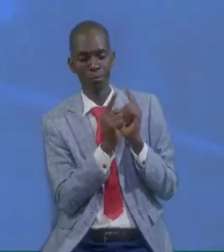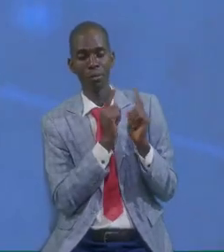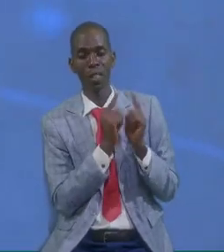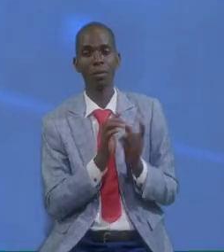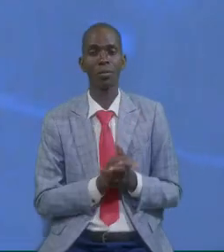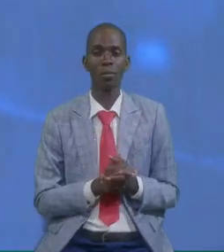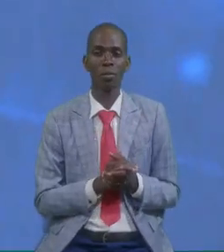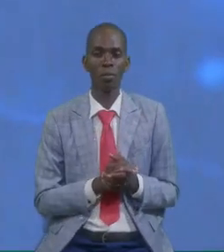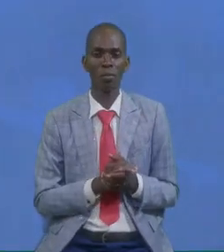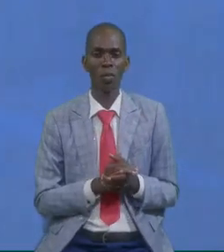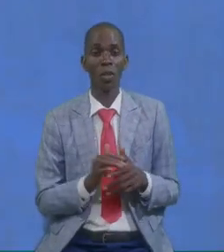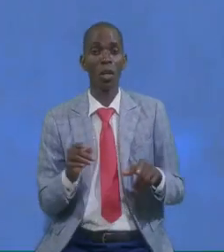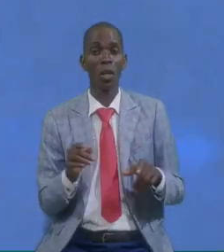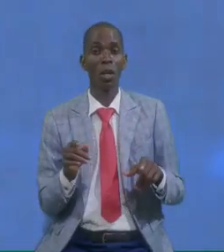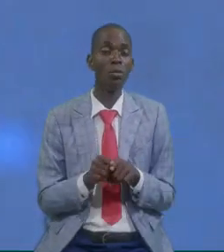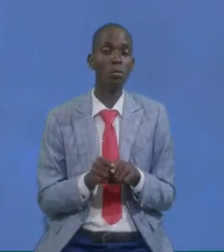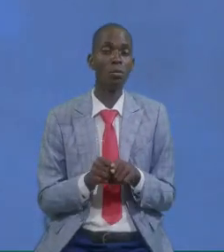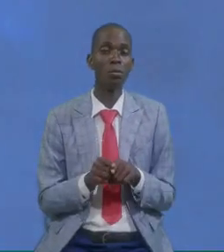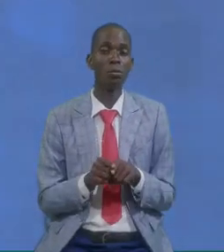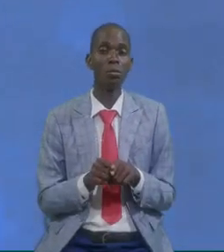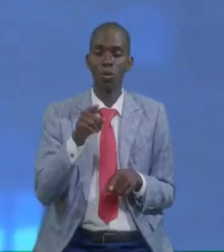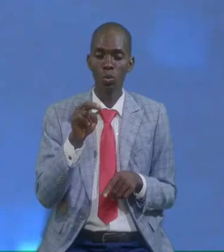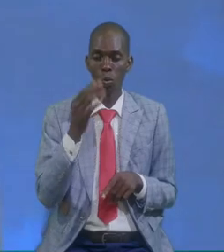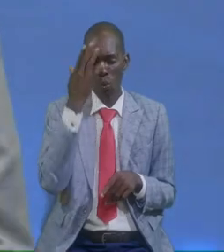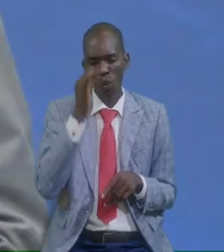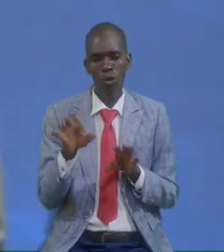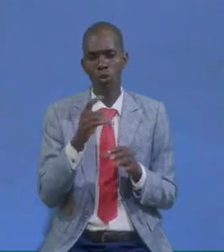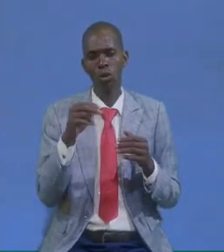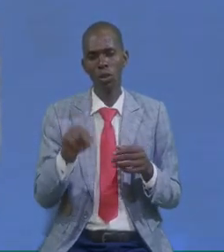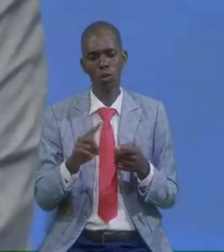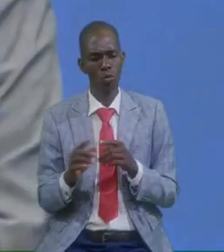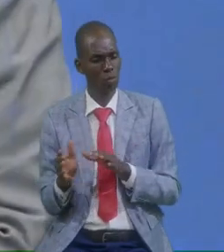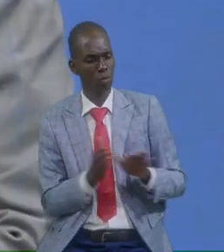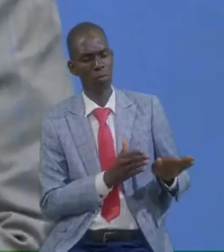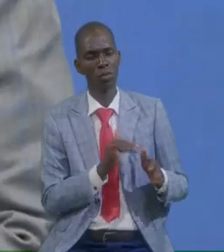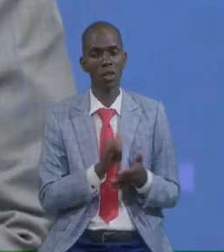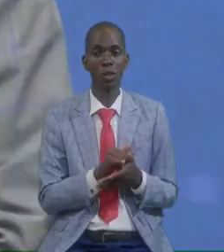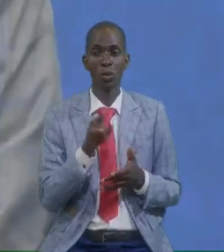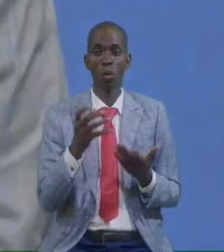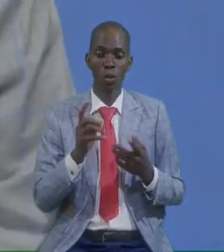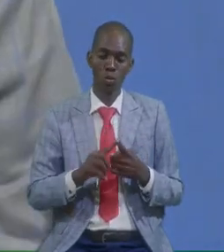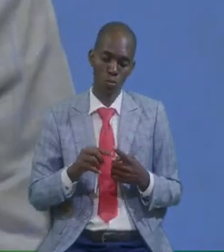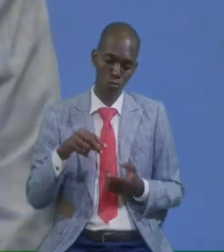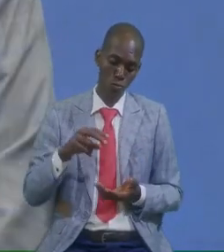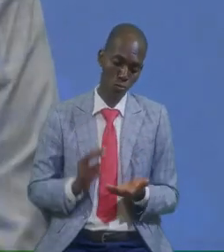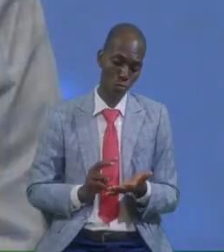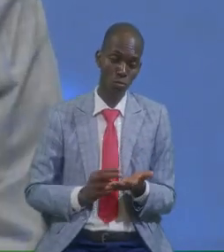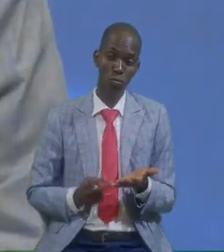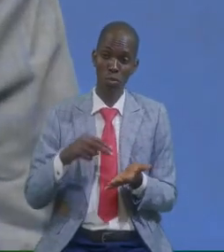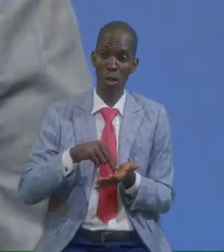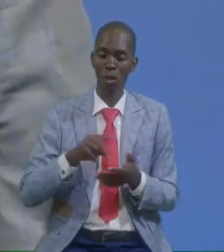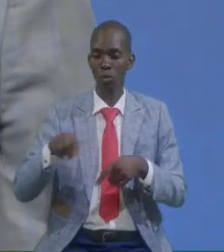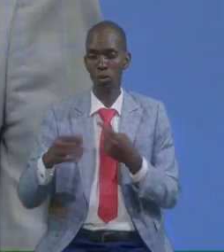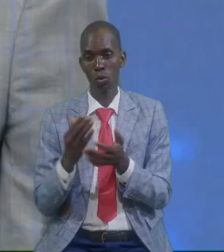malice. Why do we have to lay that aside? You want to get up and go somewhere, and there are